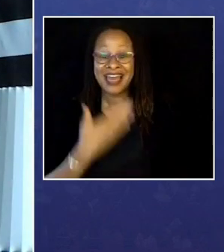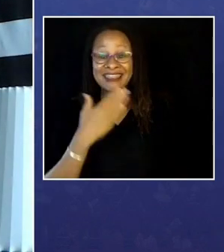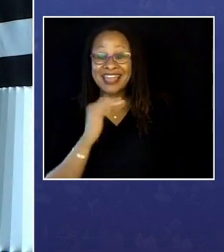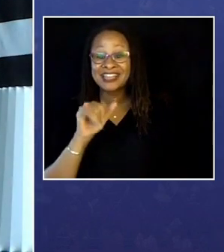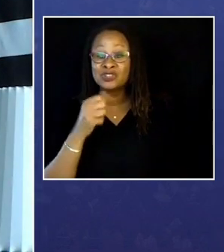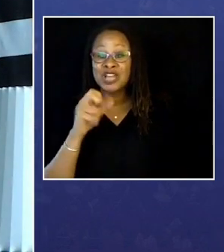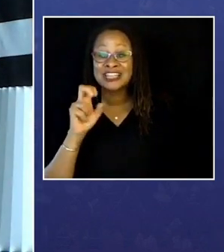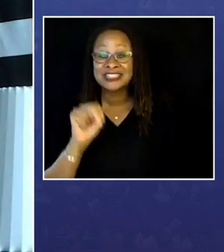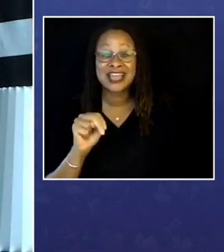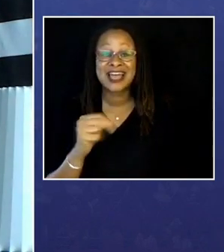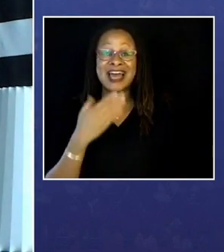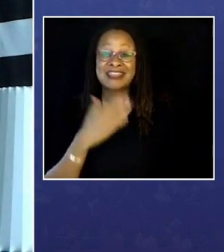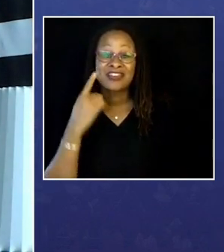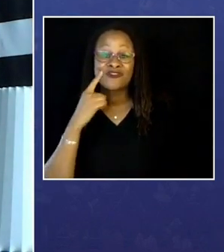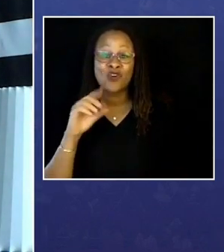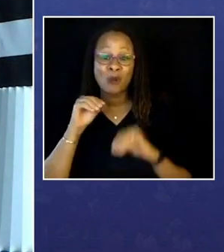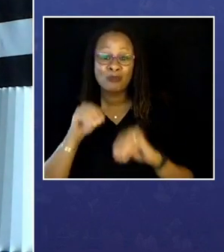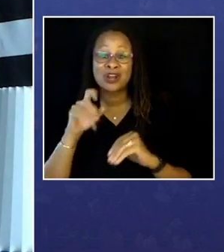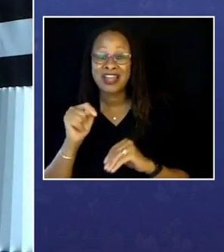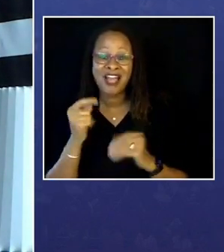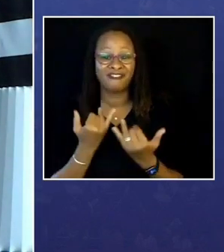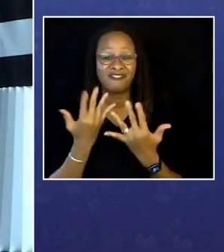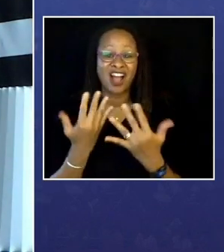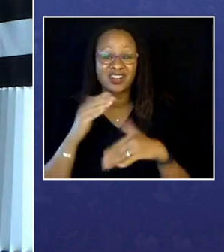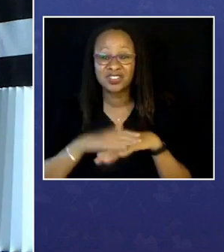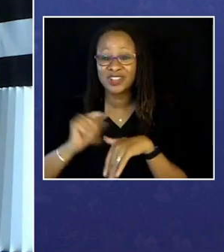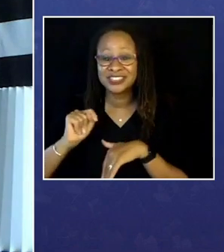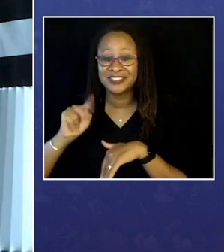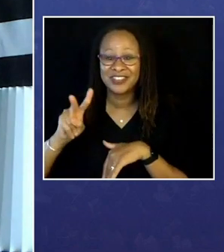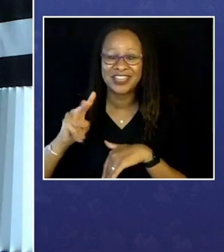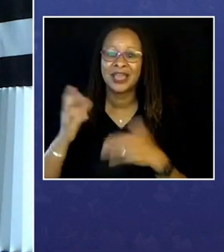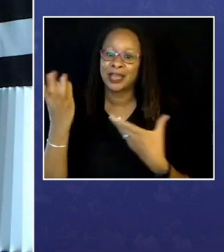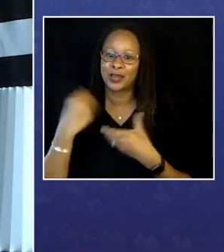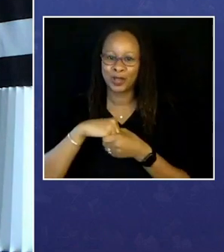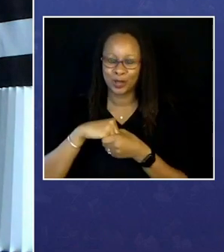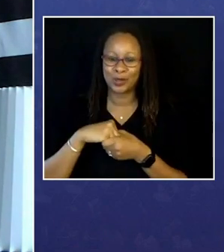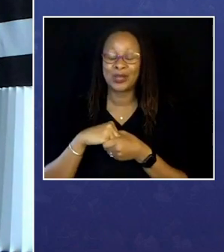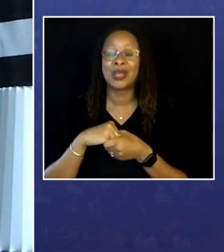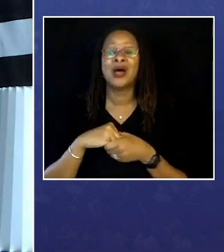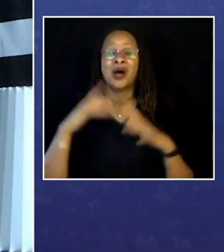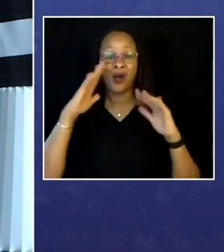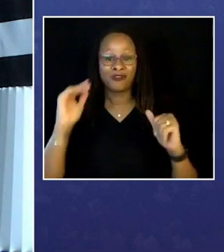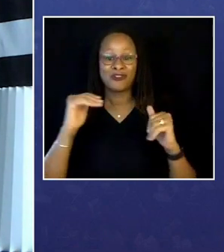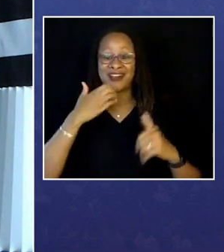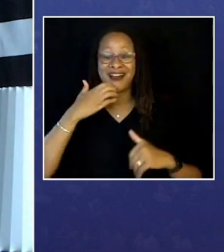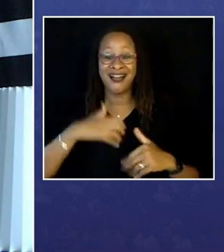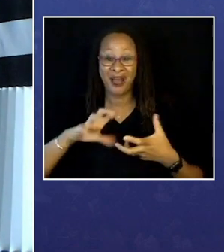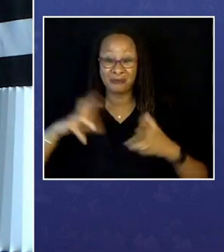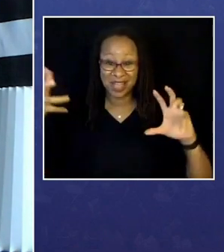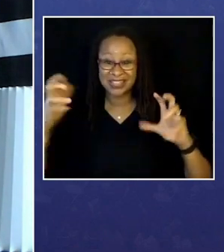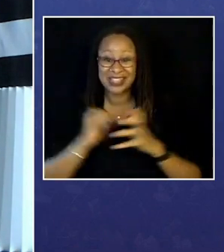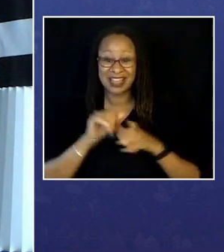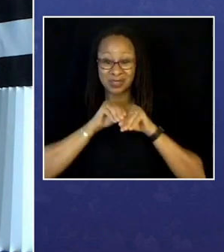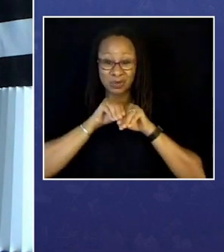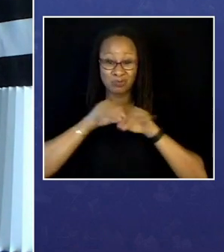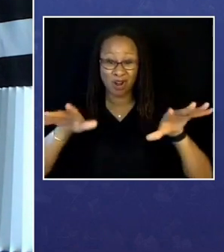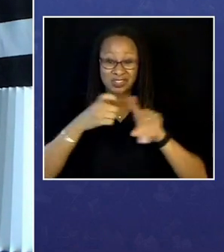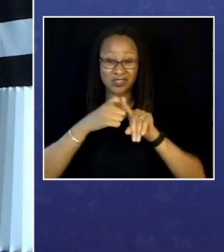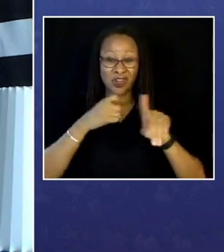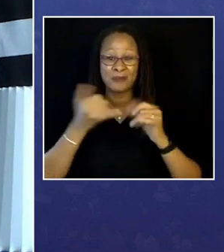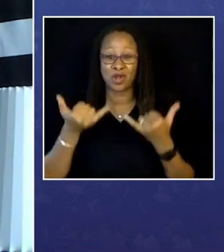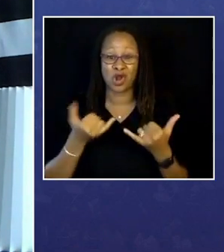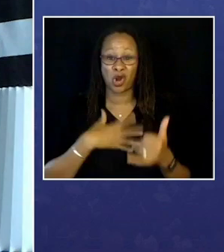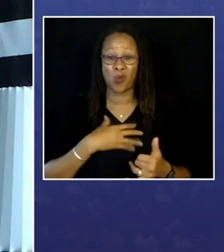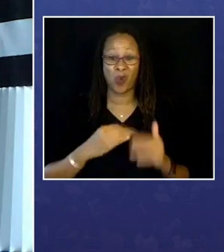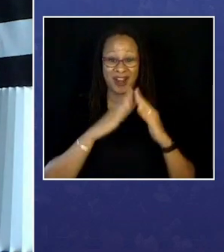Thank you, Jason. Thank you for putting out fires on TV, including, hopefully, the hot mess being broadcast from